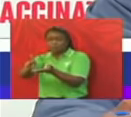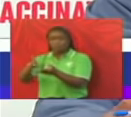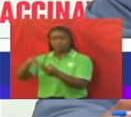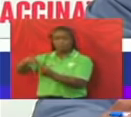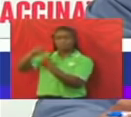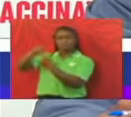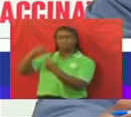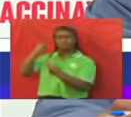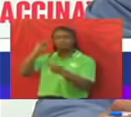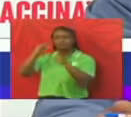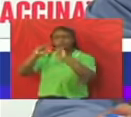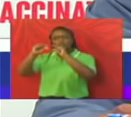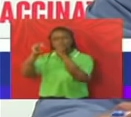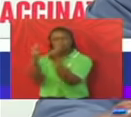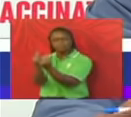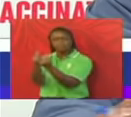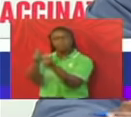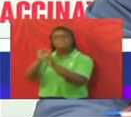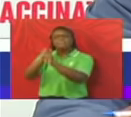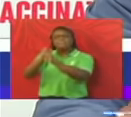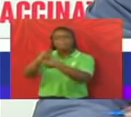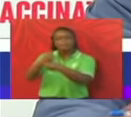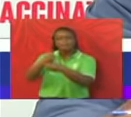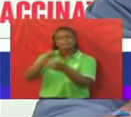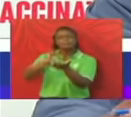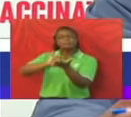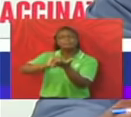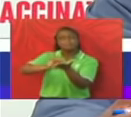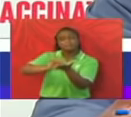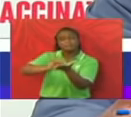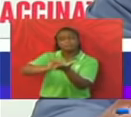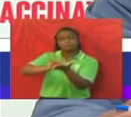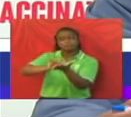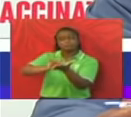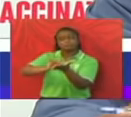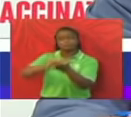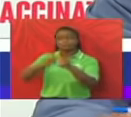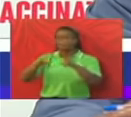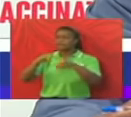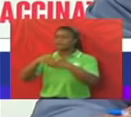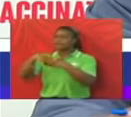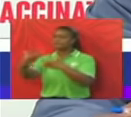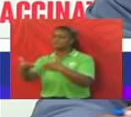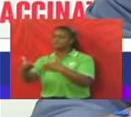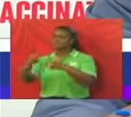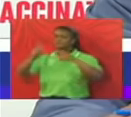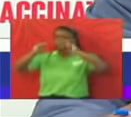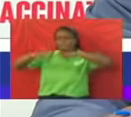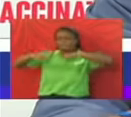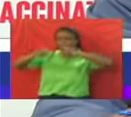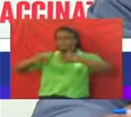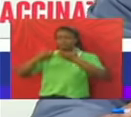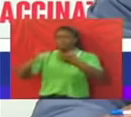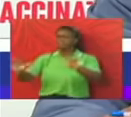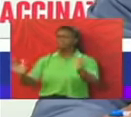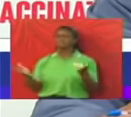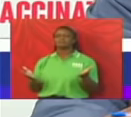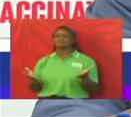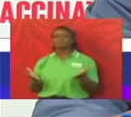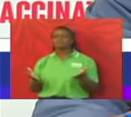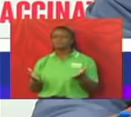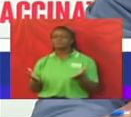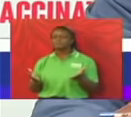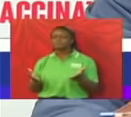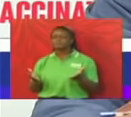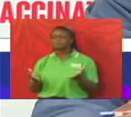not a system that is required after the trial has been completed and the vaccine's side effect profile